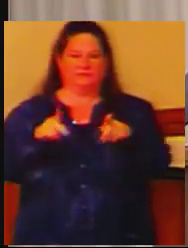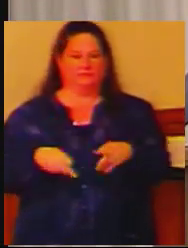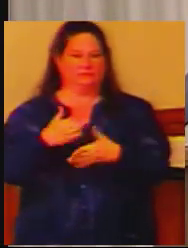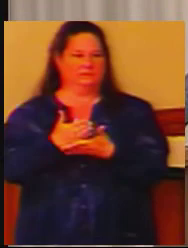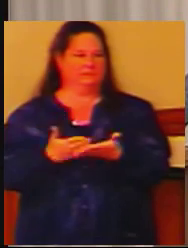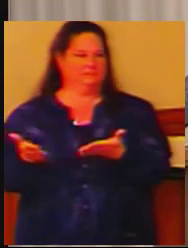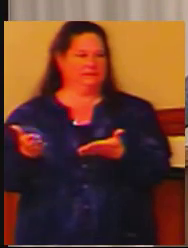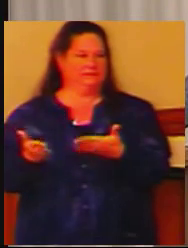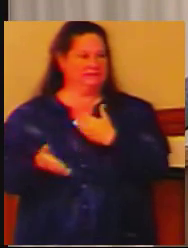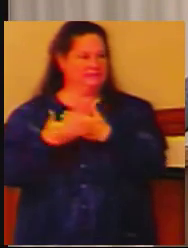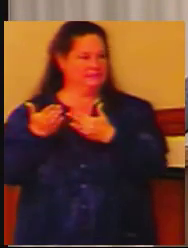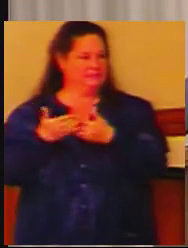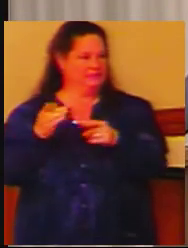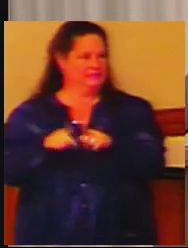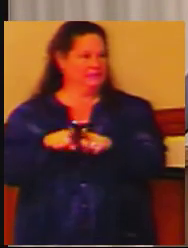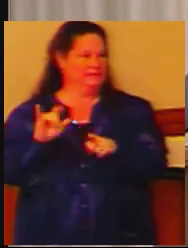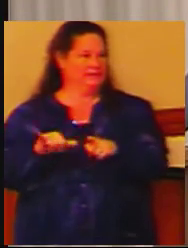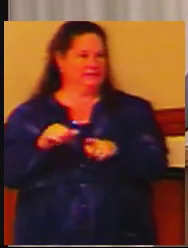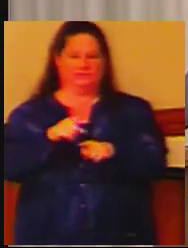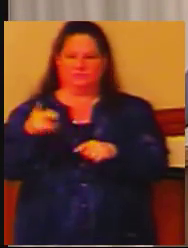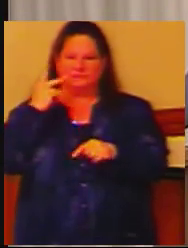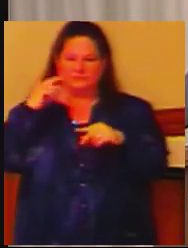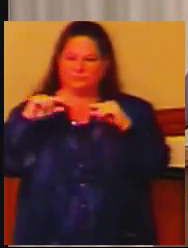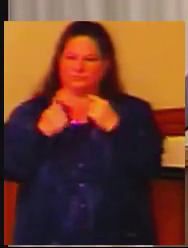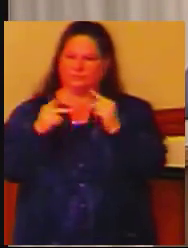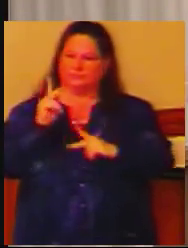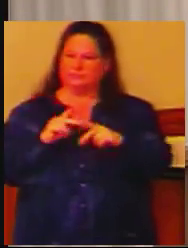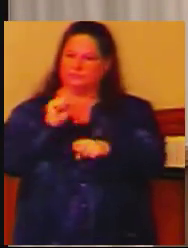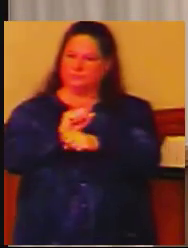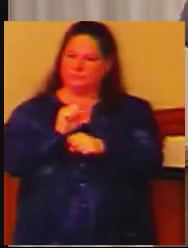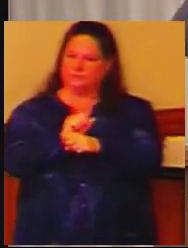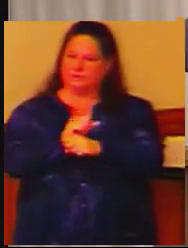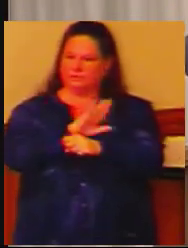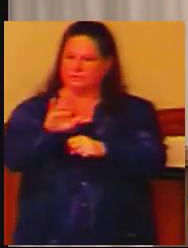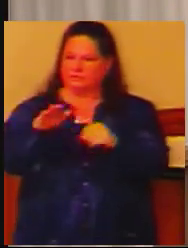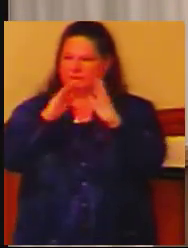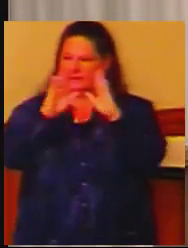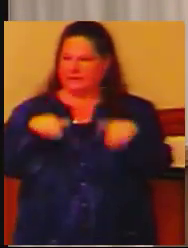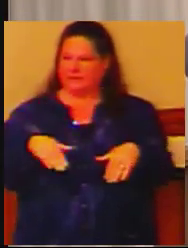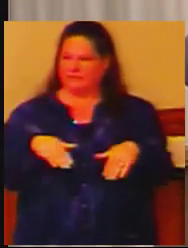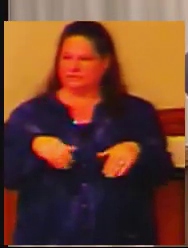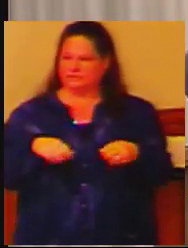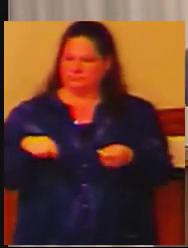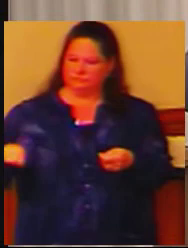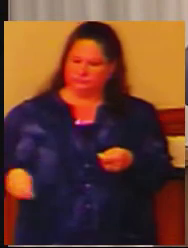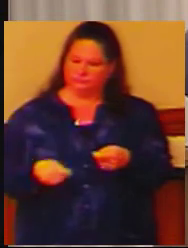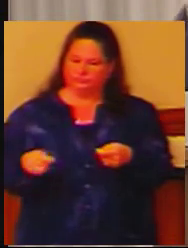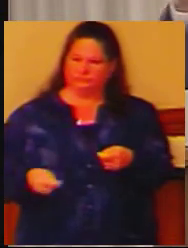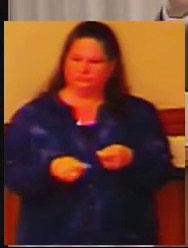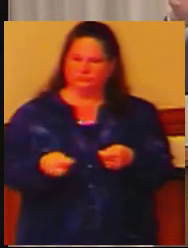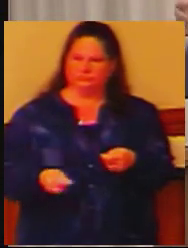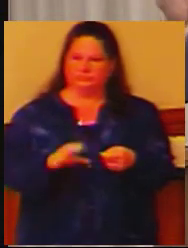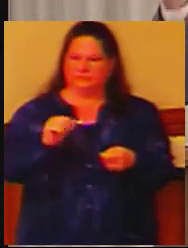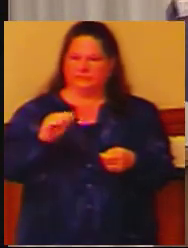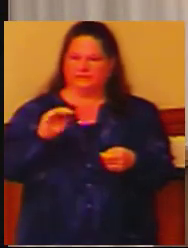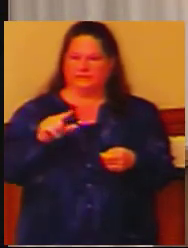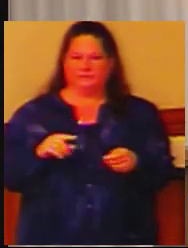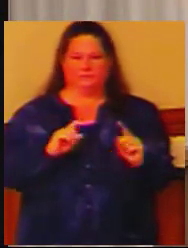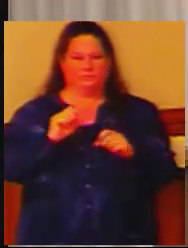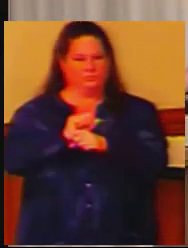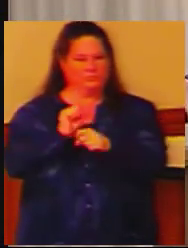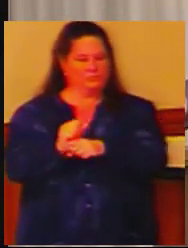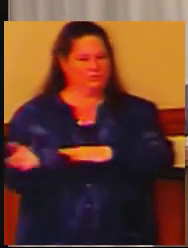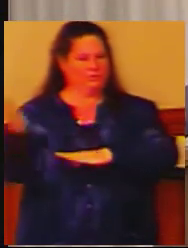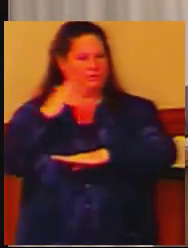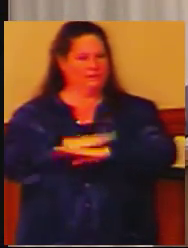as simple as that. You see a group of people working out in front of your house doing those trenchings where they do the cable and they work out all day. Just go out and